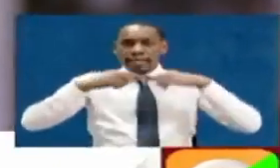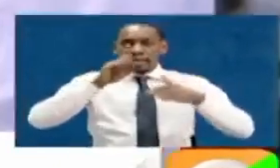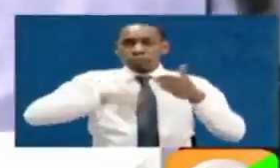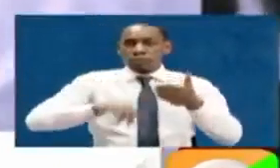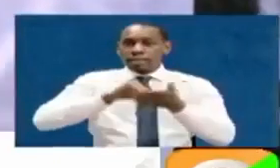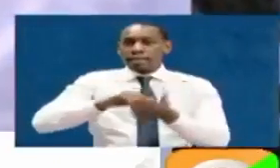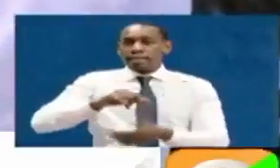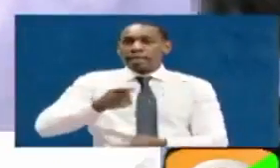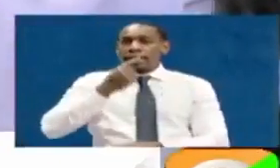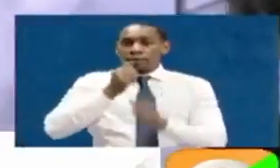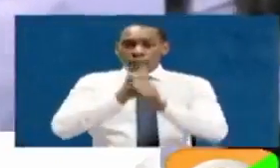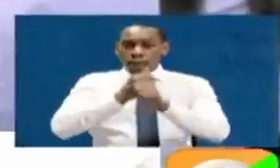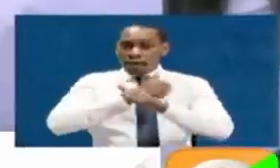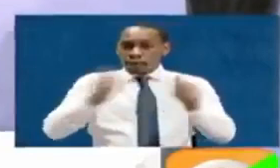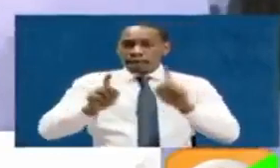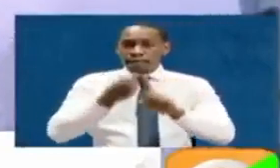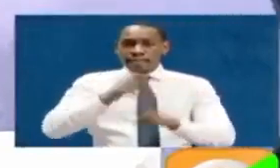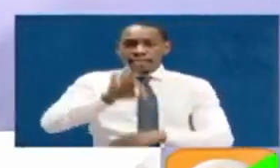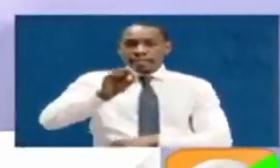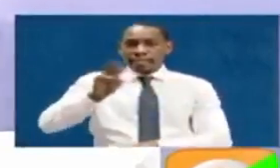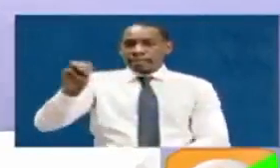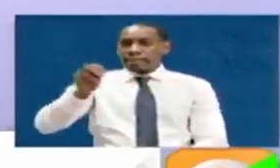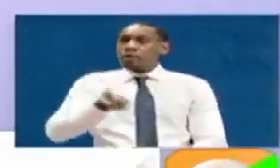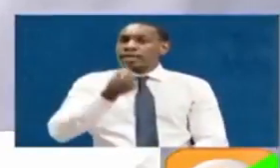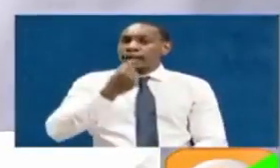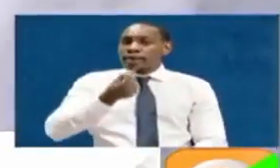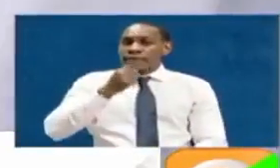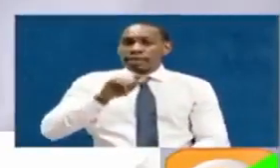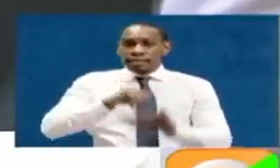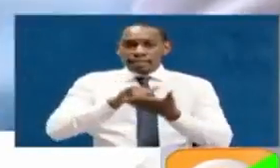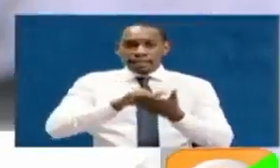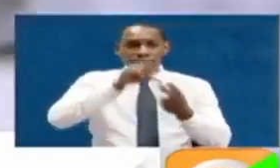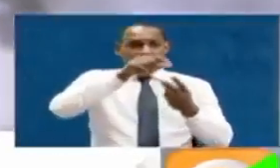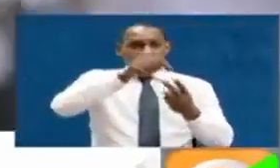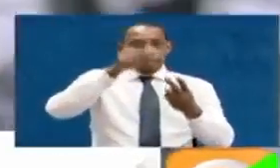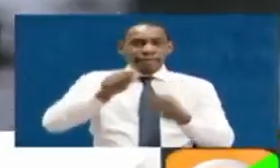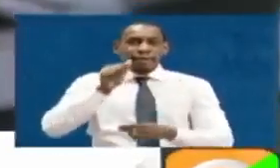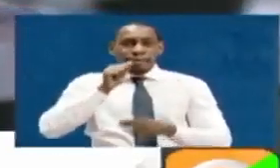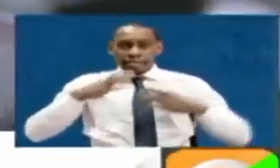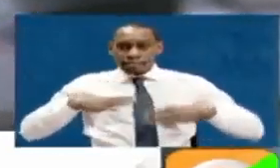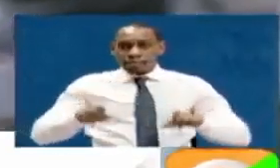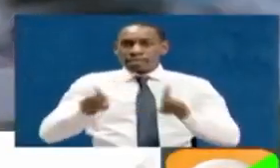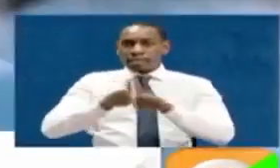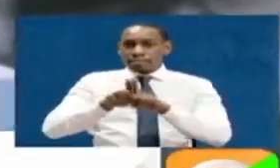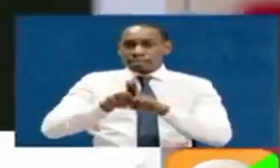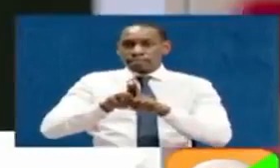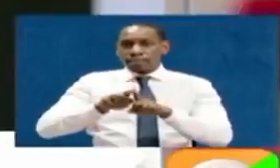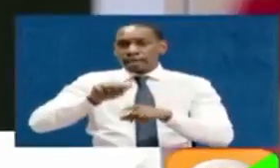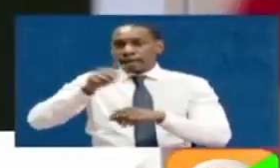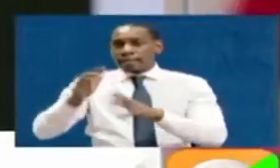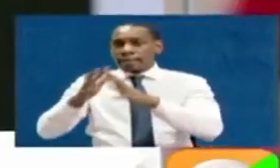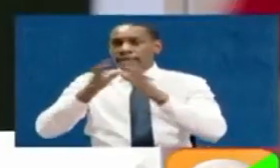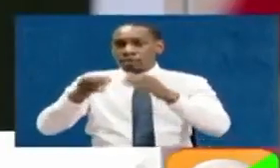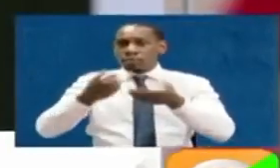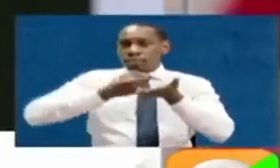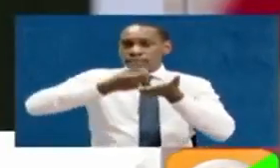the vaccine proves effective, the first 30 million doses would be earmarked for Britons. Separately, AstraZeneca signed